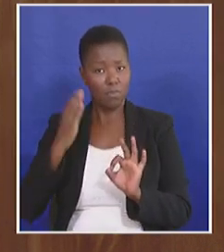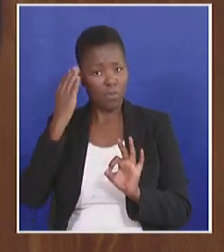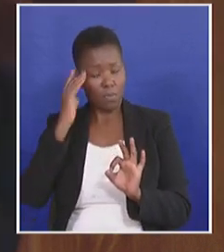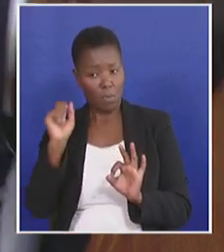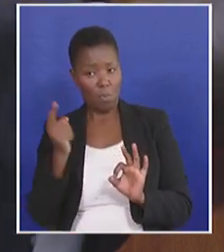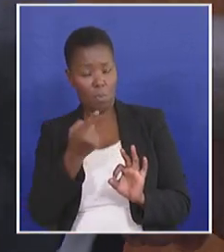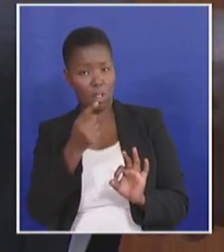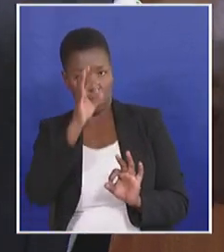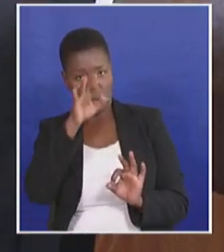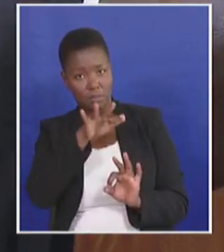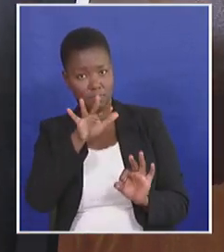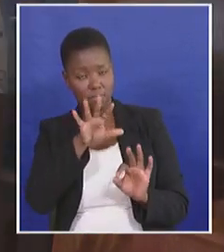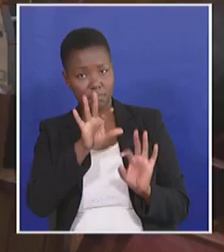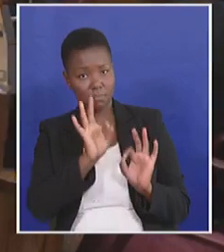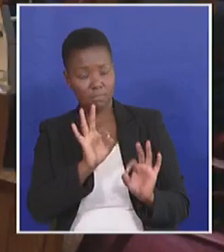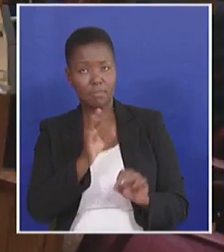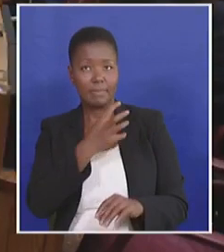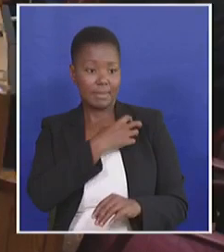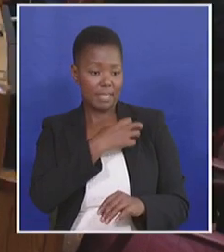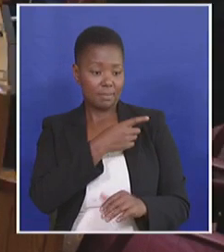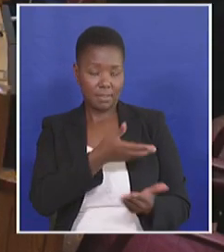Thank you. Thank you. Honorable Minister.